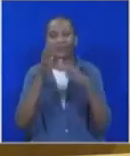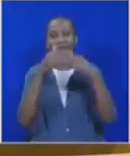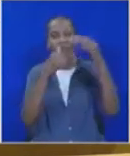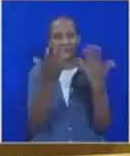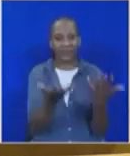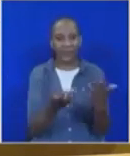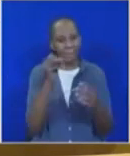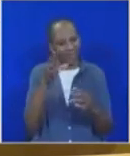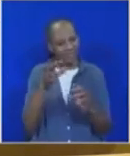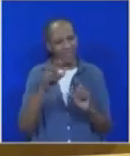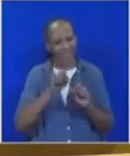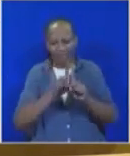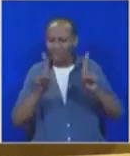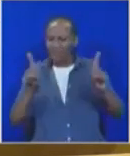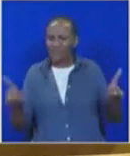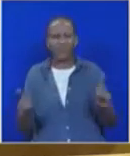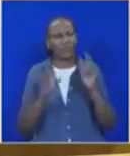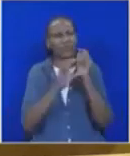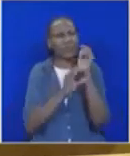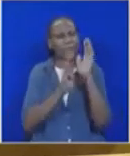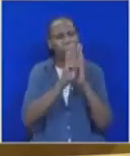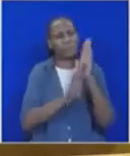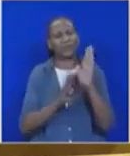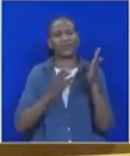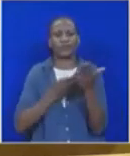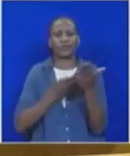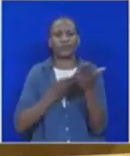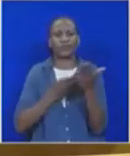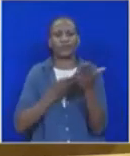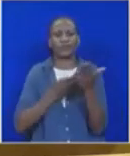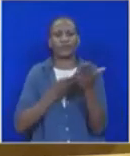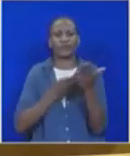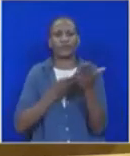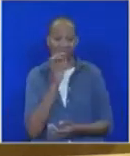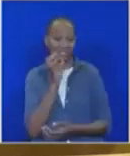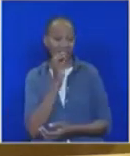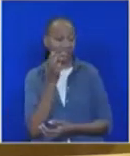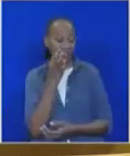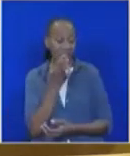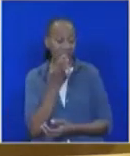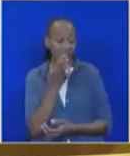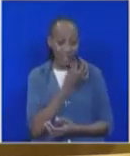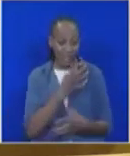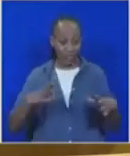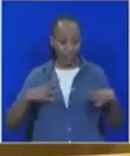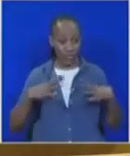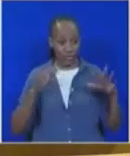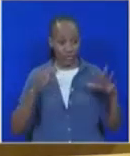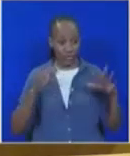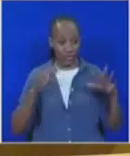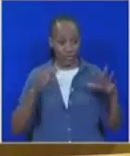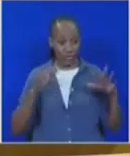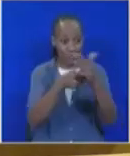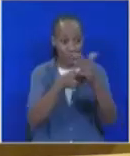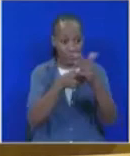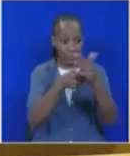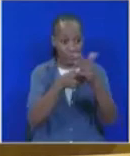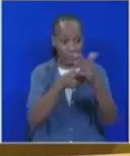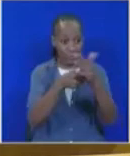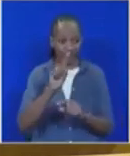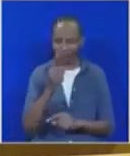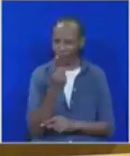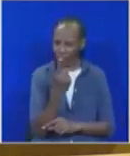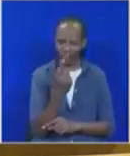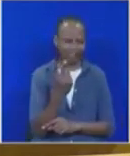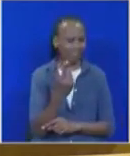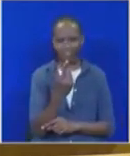Bill of Rights. It is wrong, secondly, to imagine that it's only wealthy property owners who might be expropriated. A just and equitable compensation